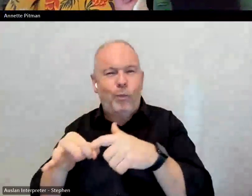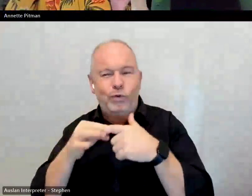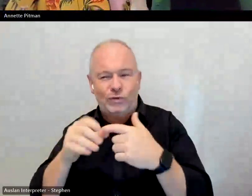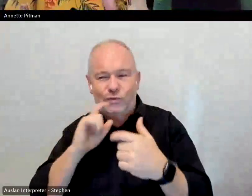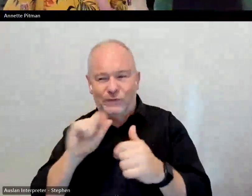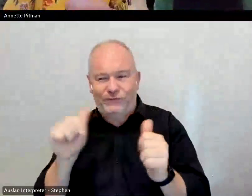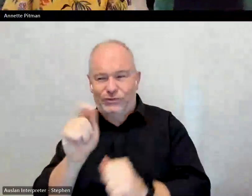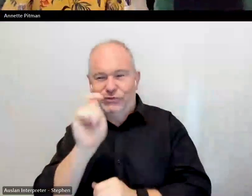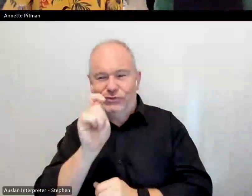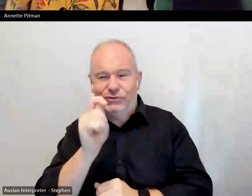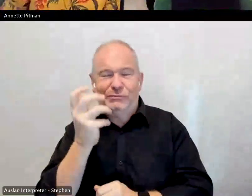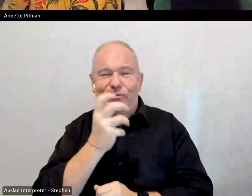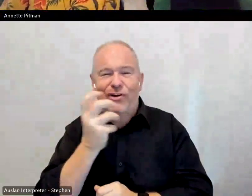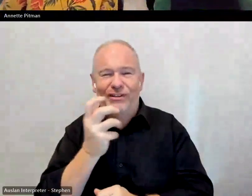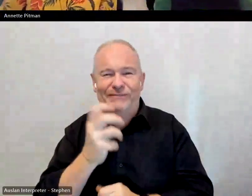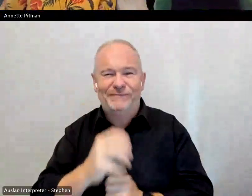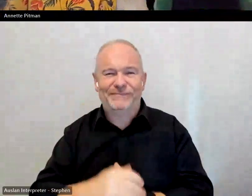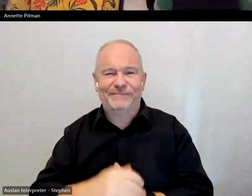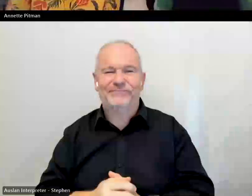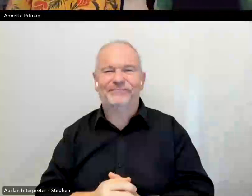second.